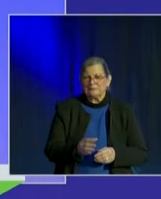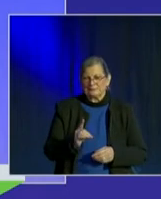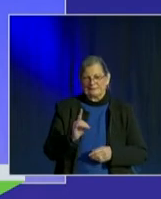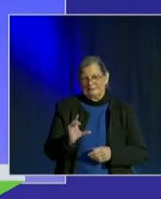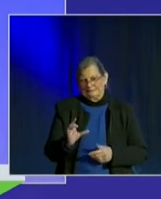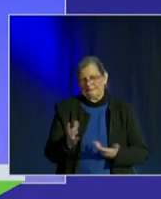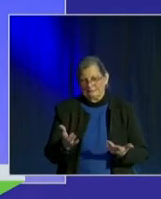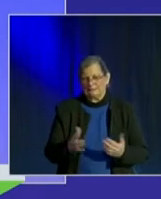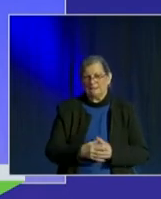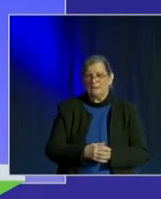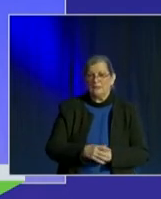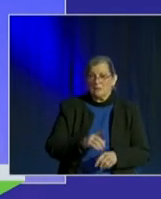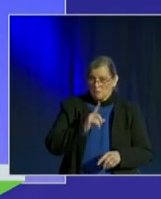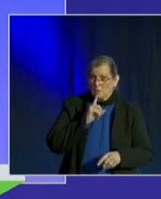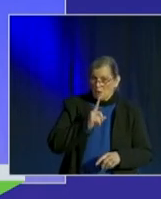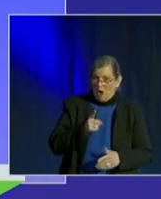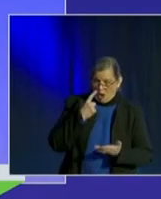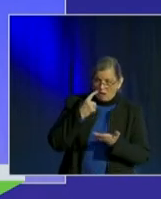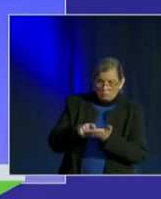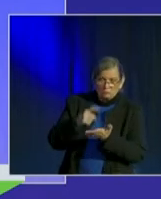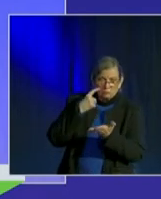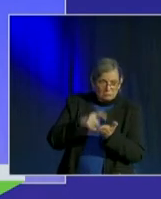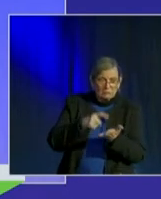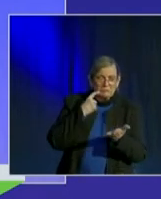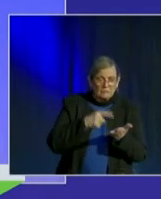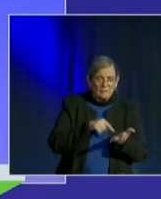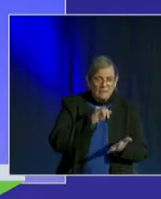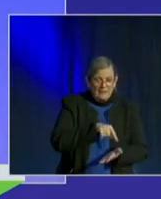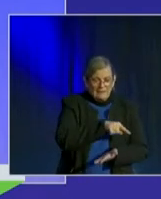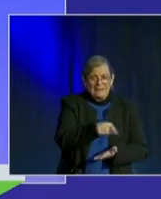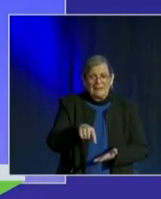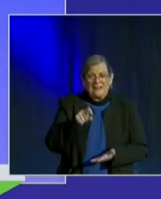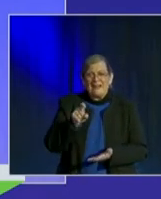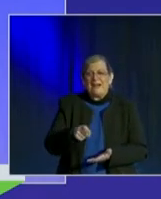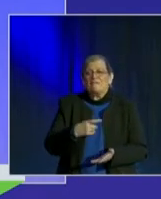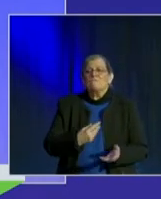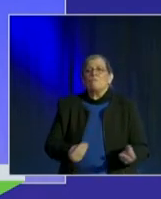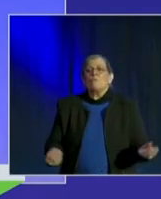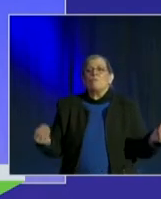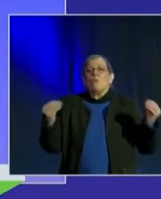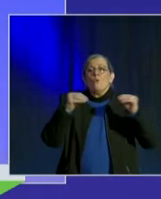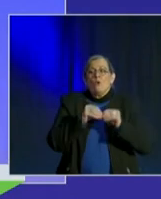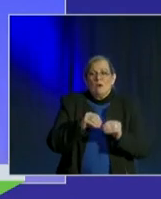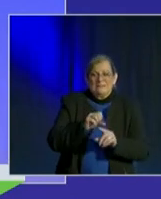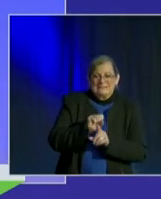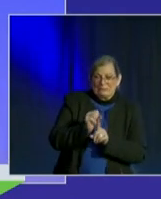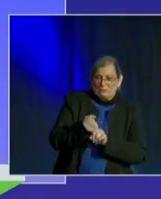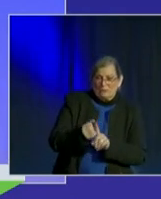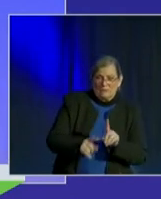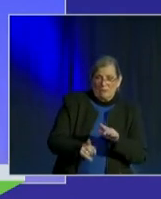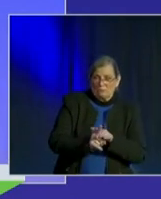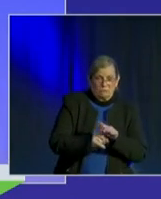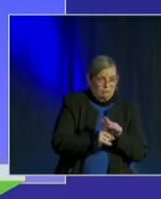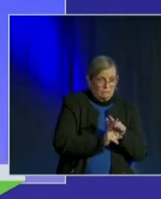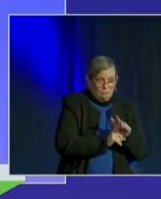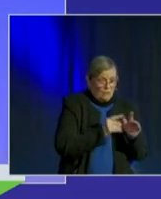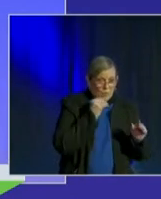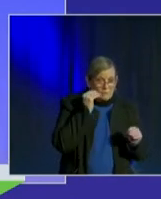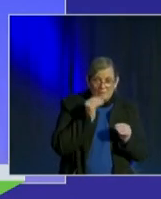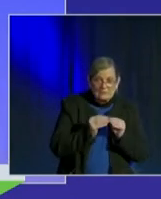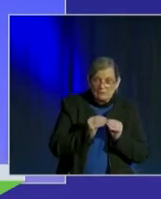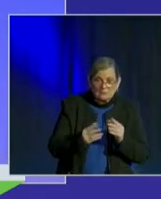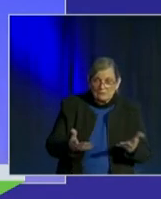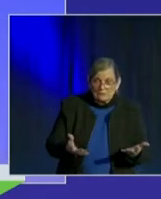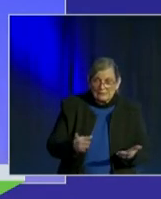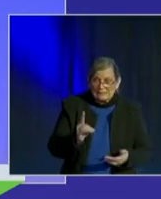we are recognizing that we're going to have even more of these situations. The DC Water has a